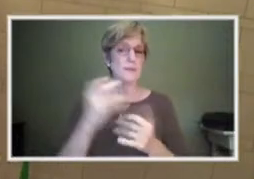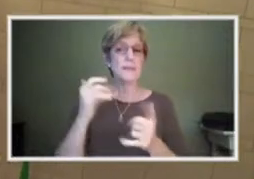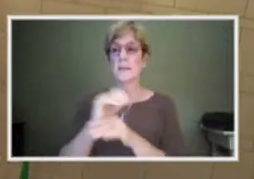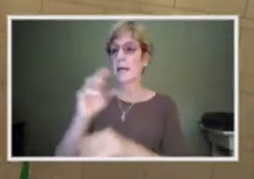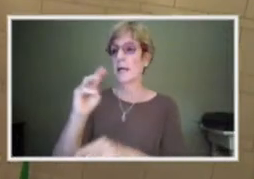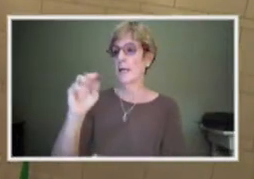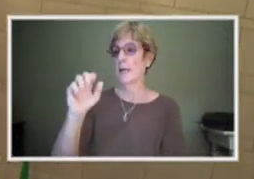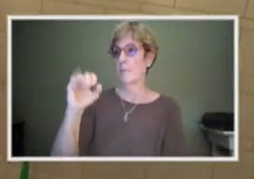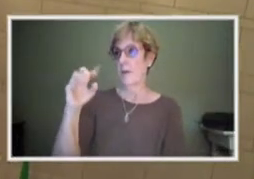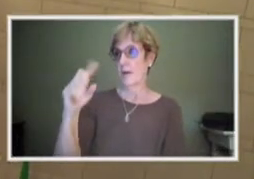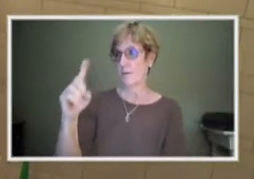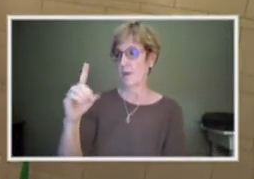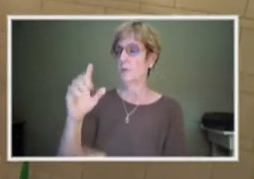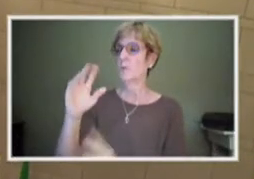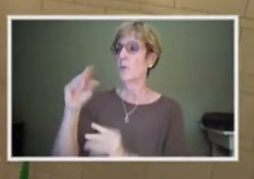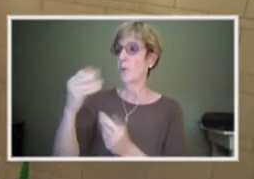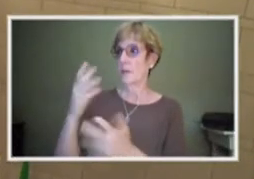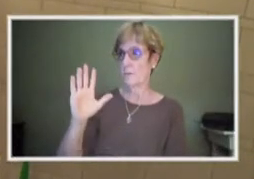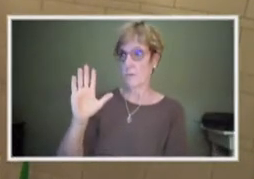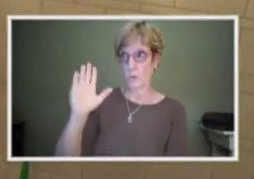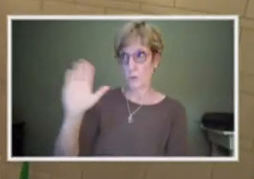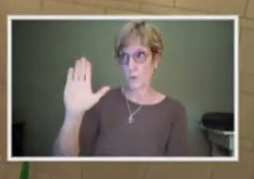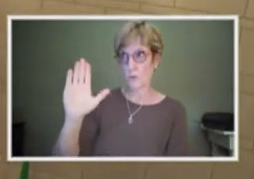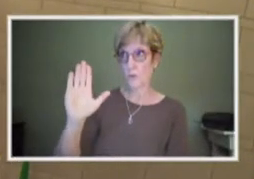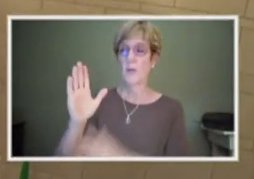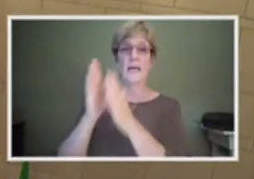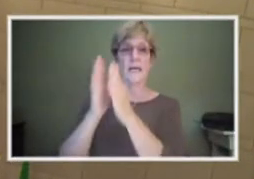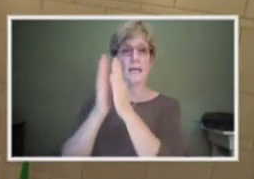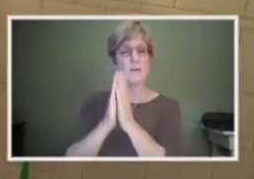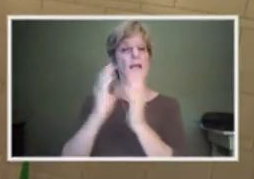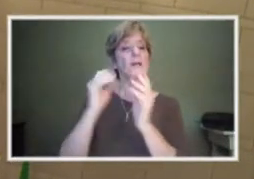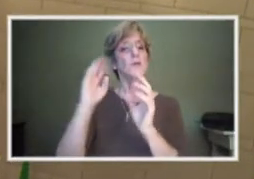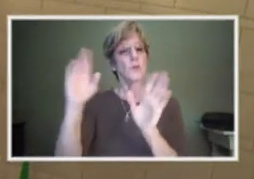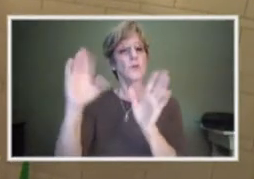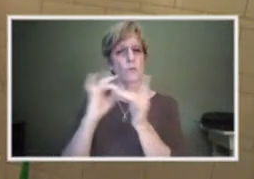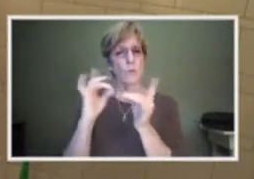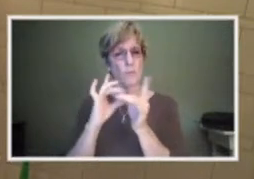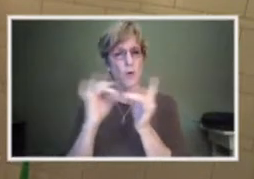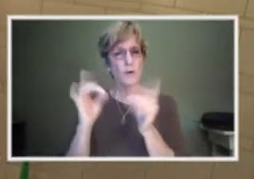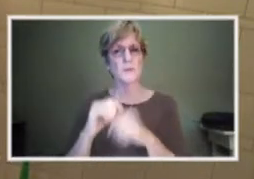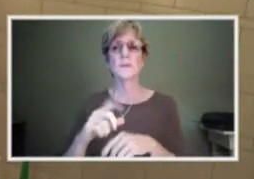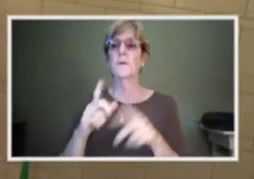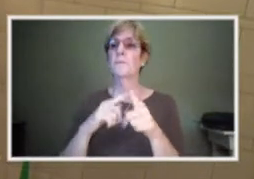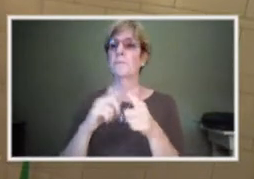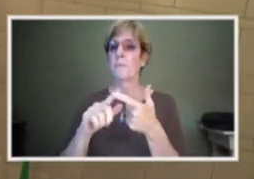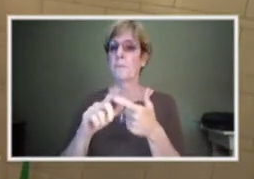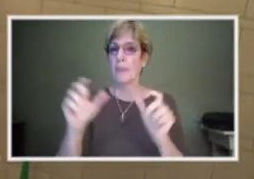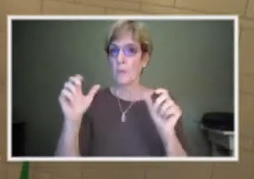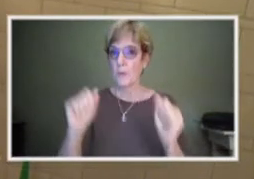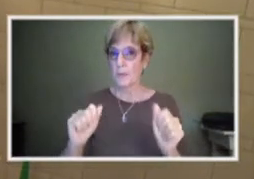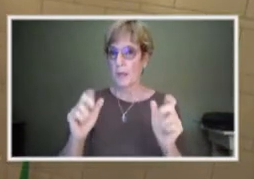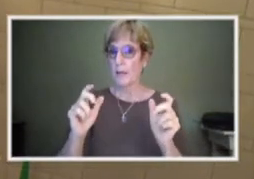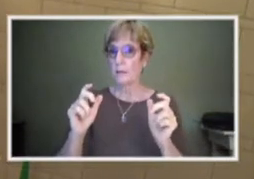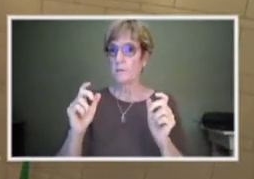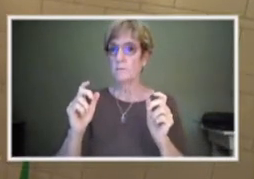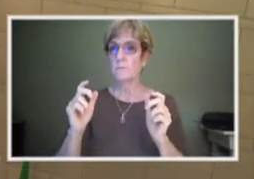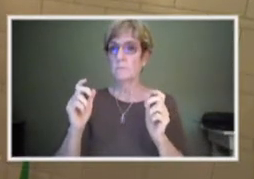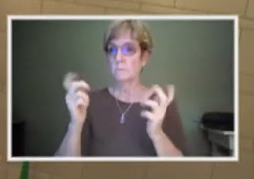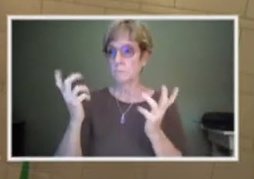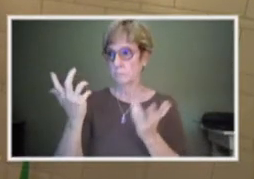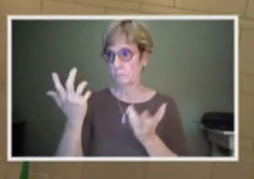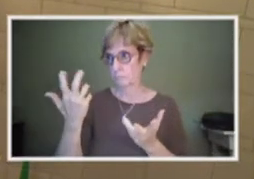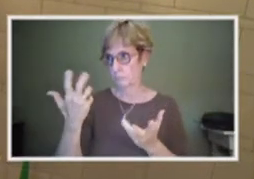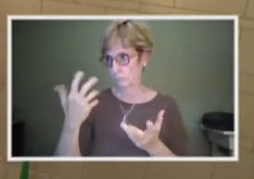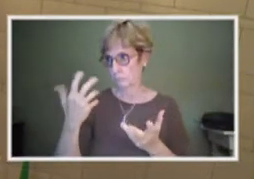give her invocation or remarks, and if we can, after Councilmember